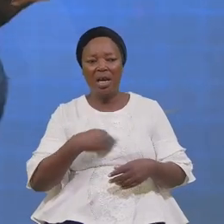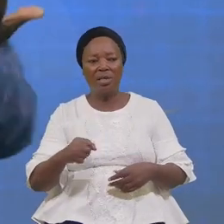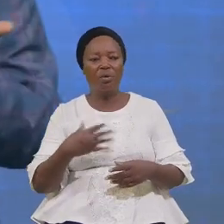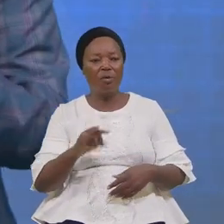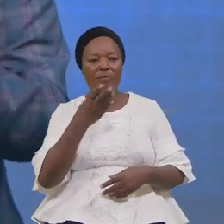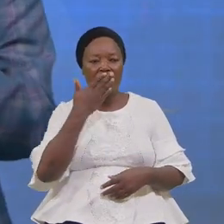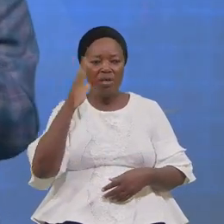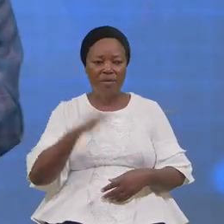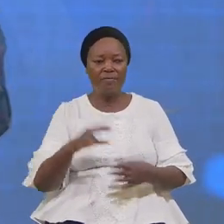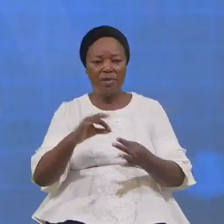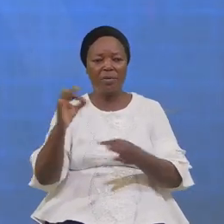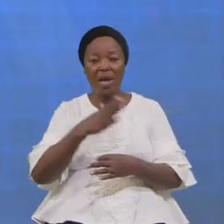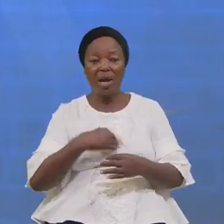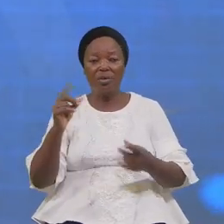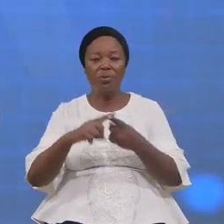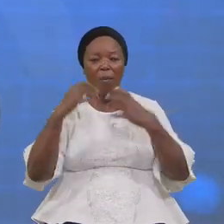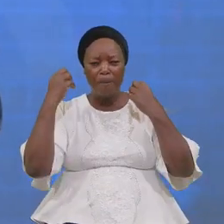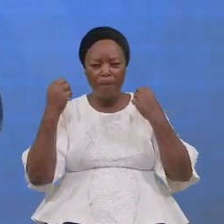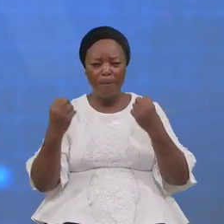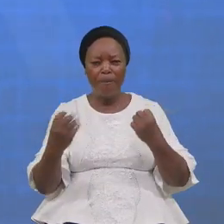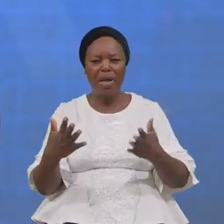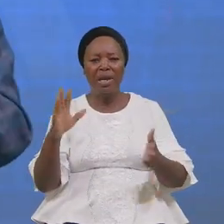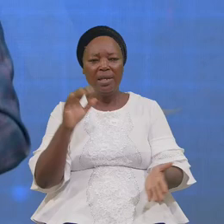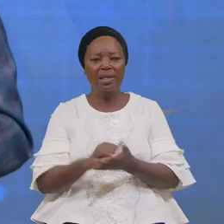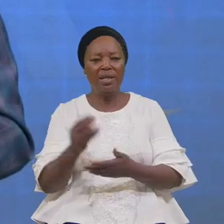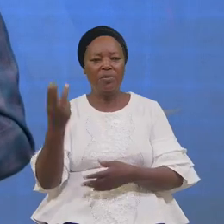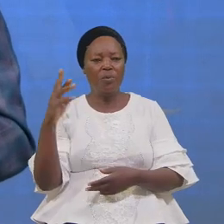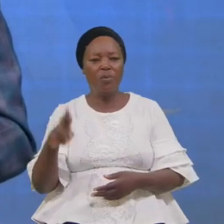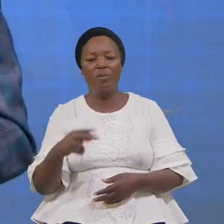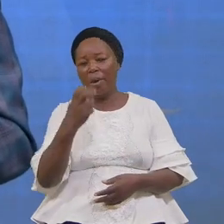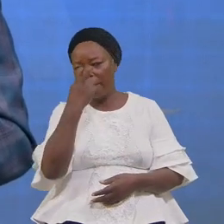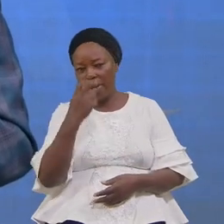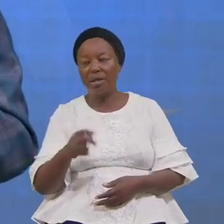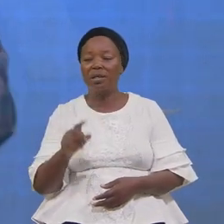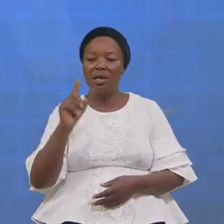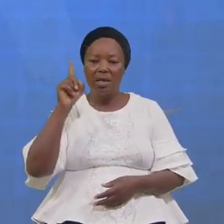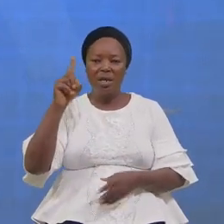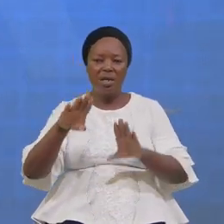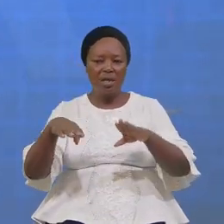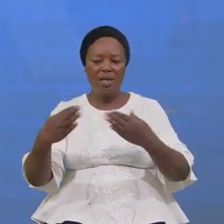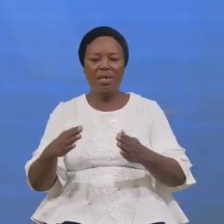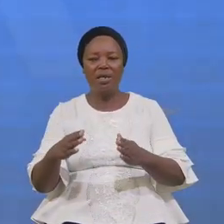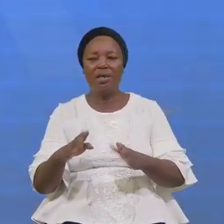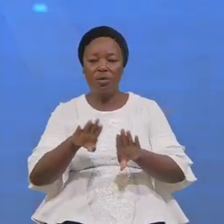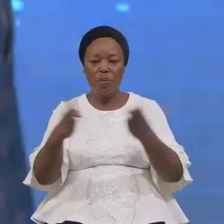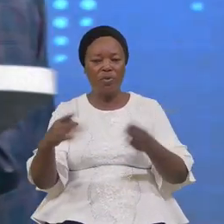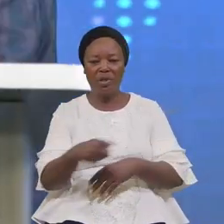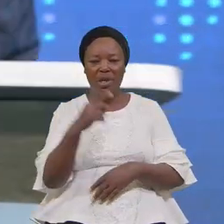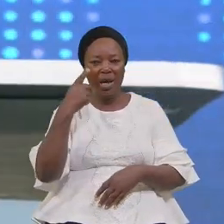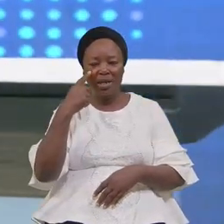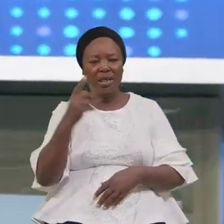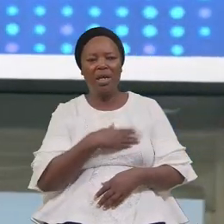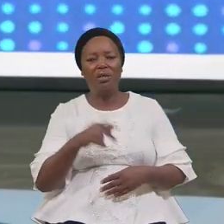And unto many that were blind, he gave sight. And you know, it's still the